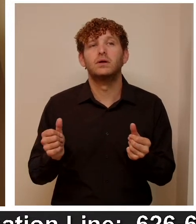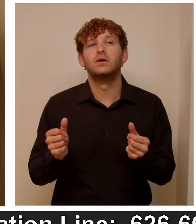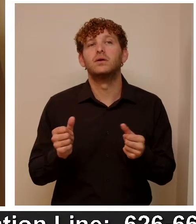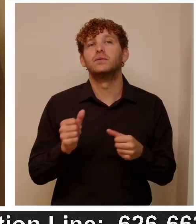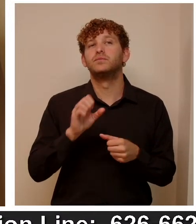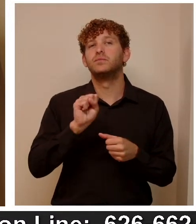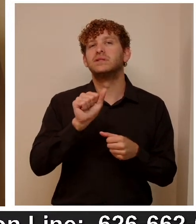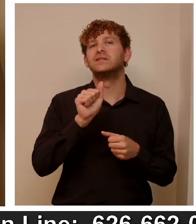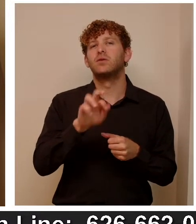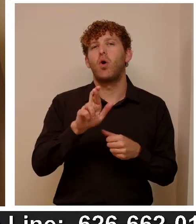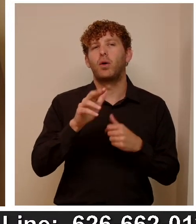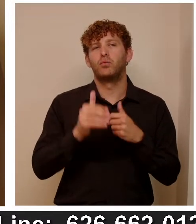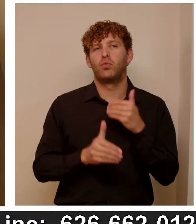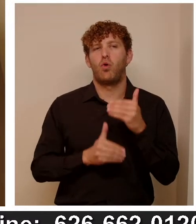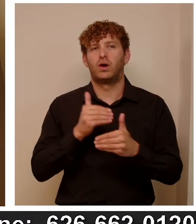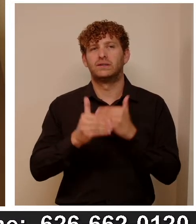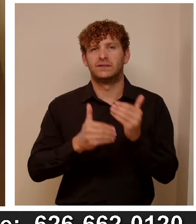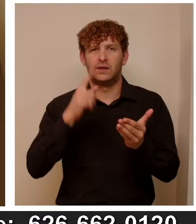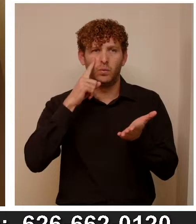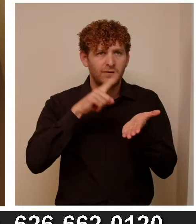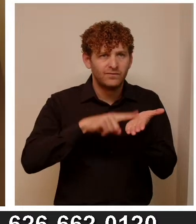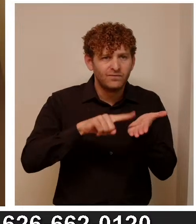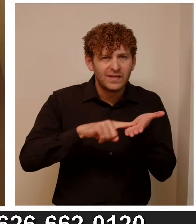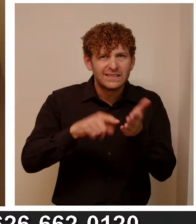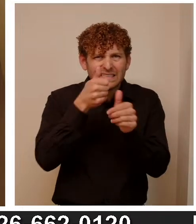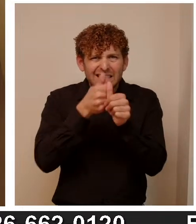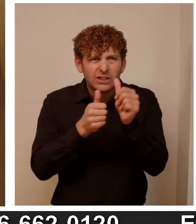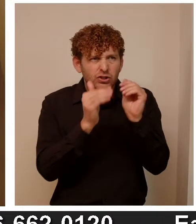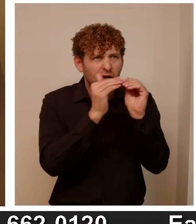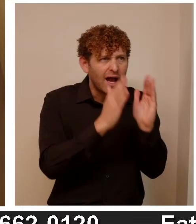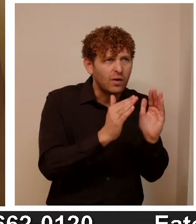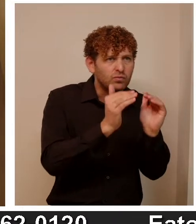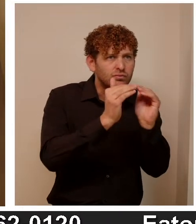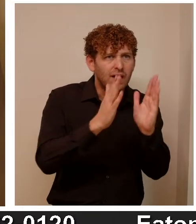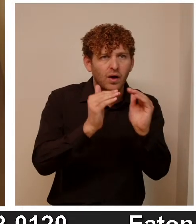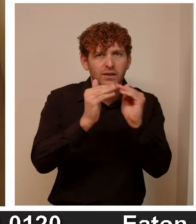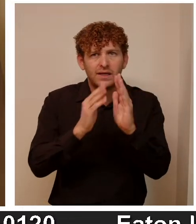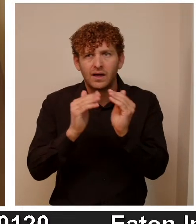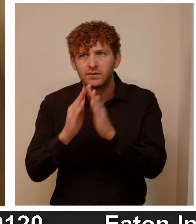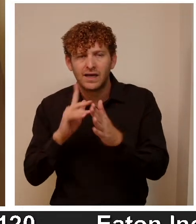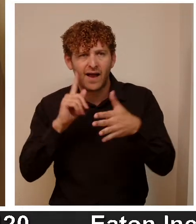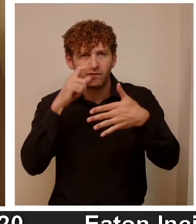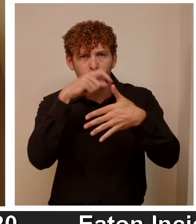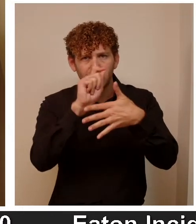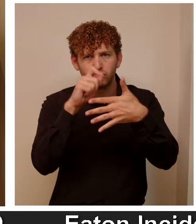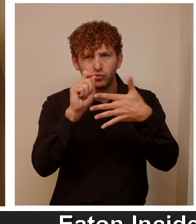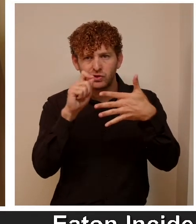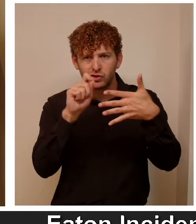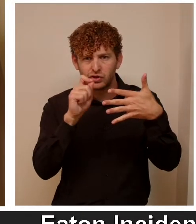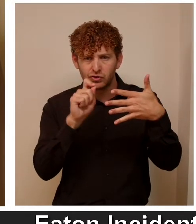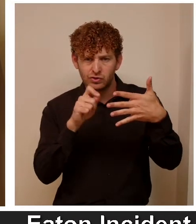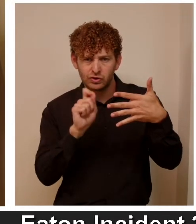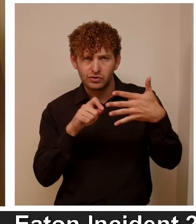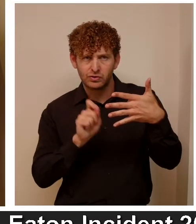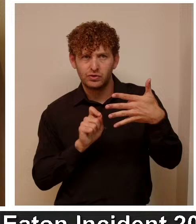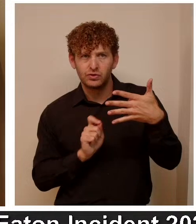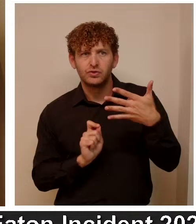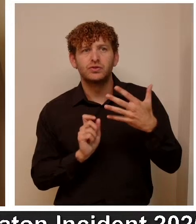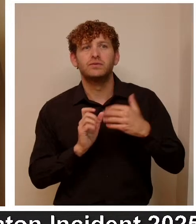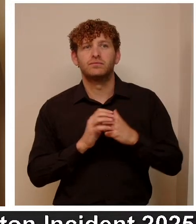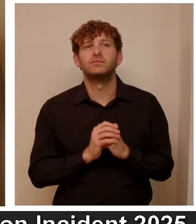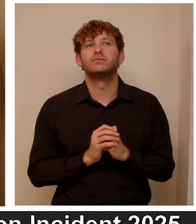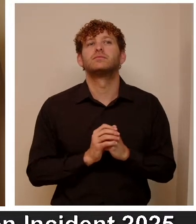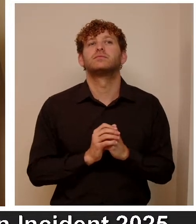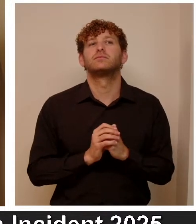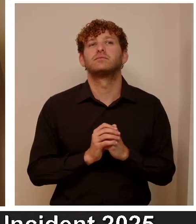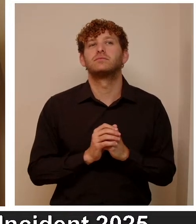to go in there and check each of the properties, check their boxes. After that, then we have our infrastructure partners go. We're talking about, we